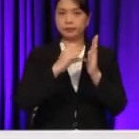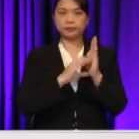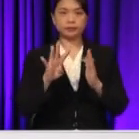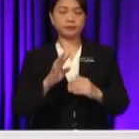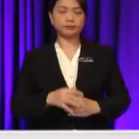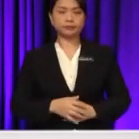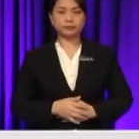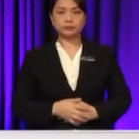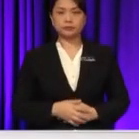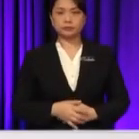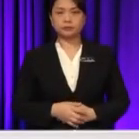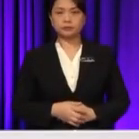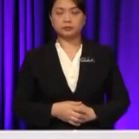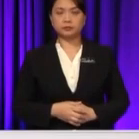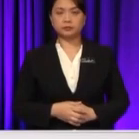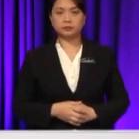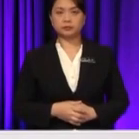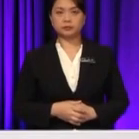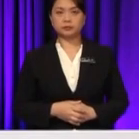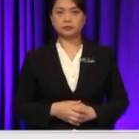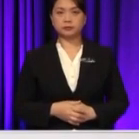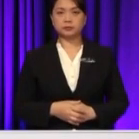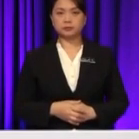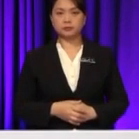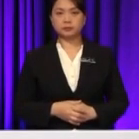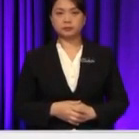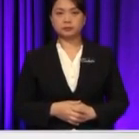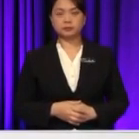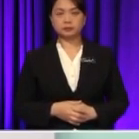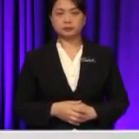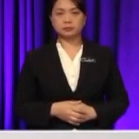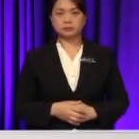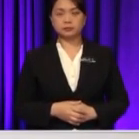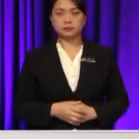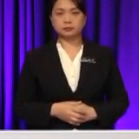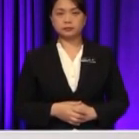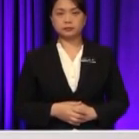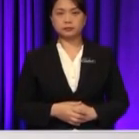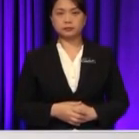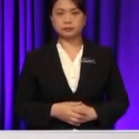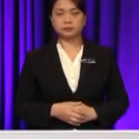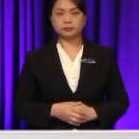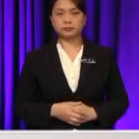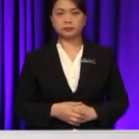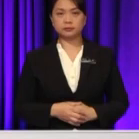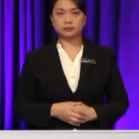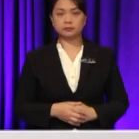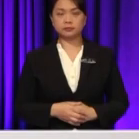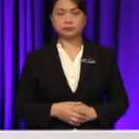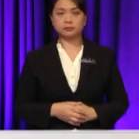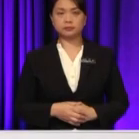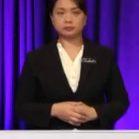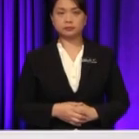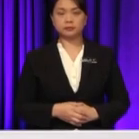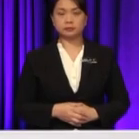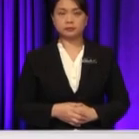private. Texting is fine for making agreements or gossiping, but if you write down personal